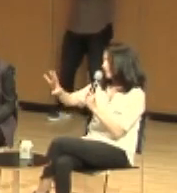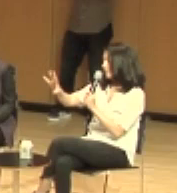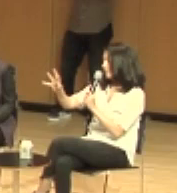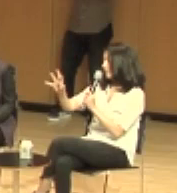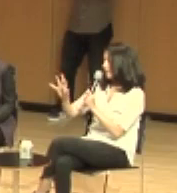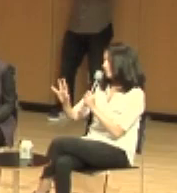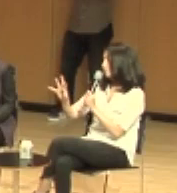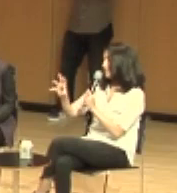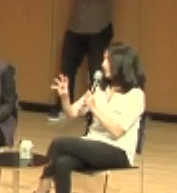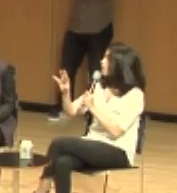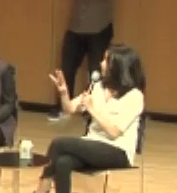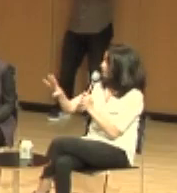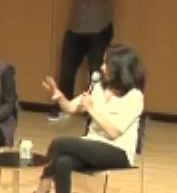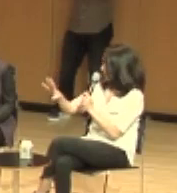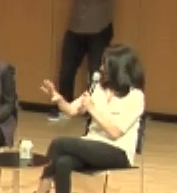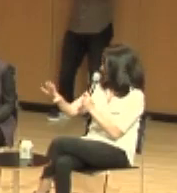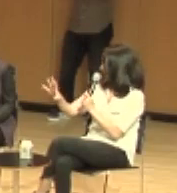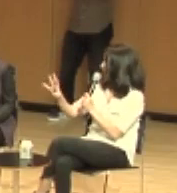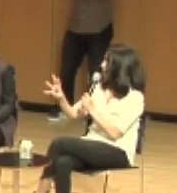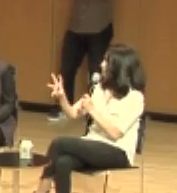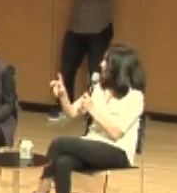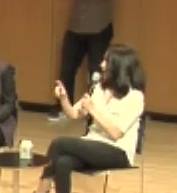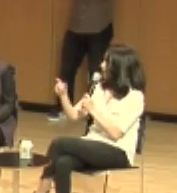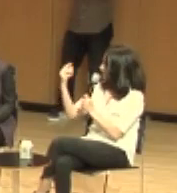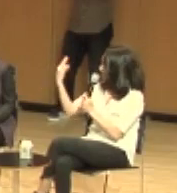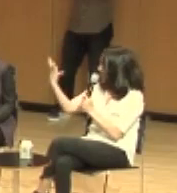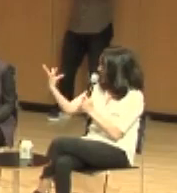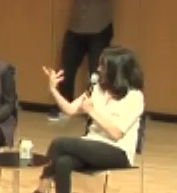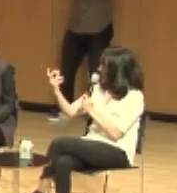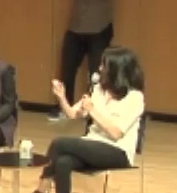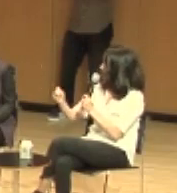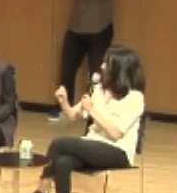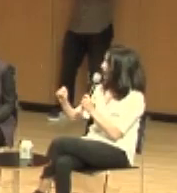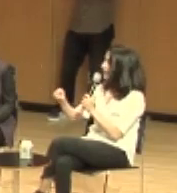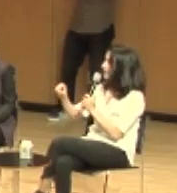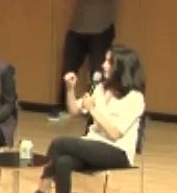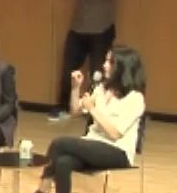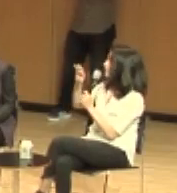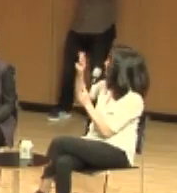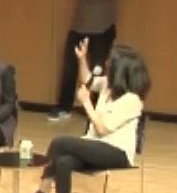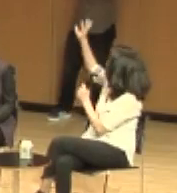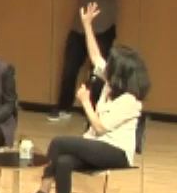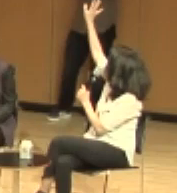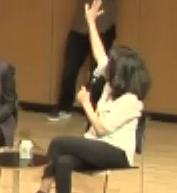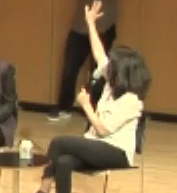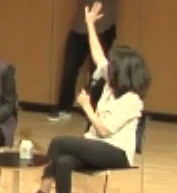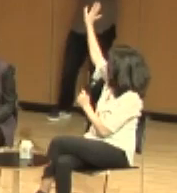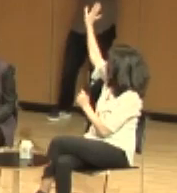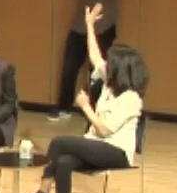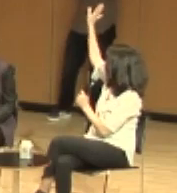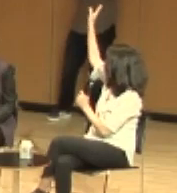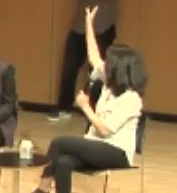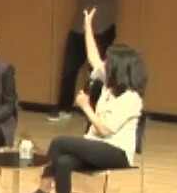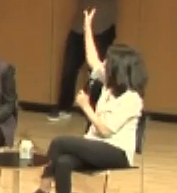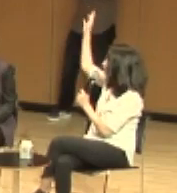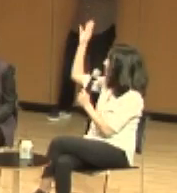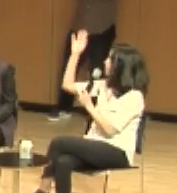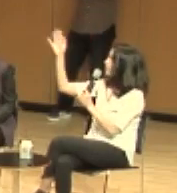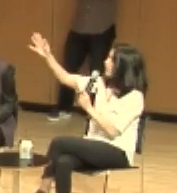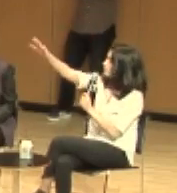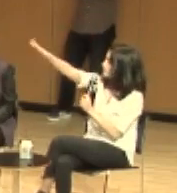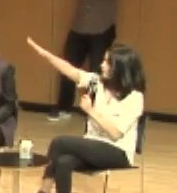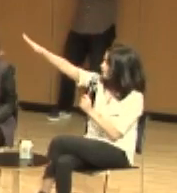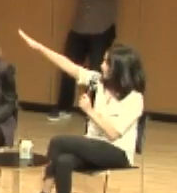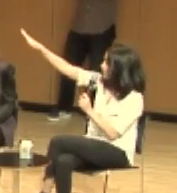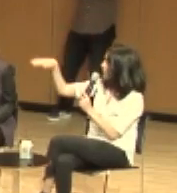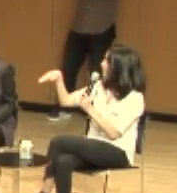camera uh shooting close-ups of the actor faces of their hands and those close-ups were being projected onto the wall behind me